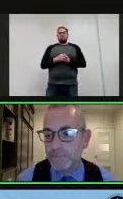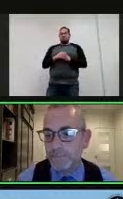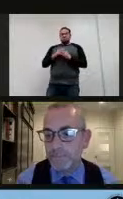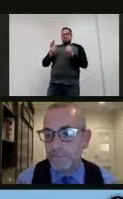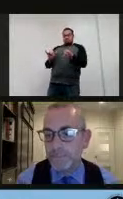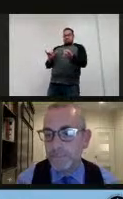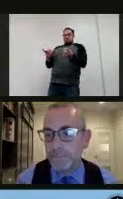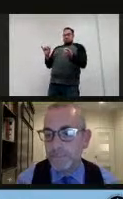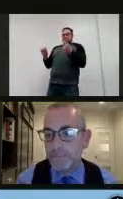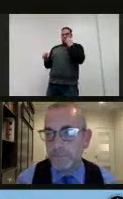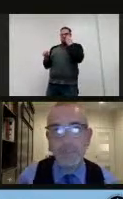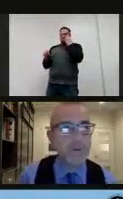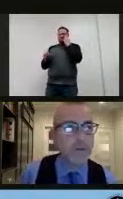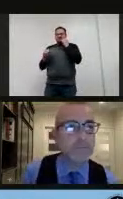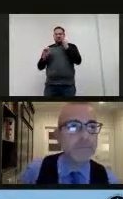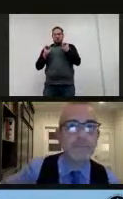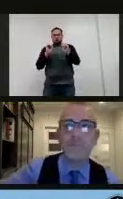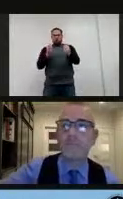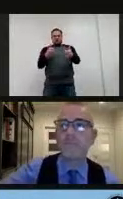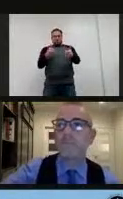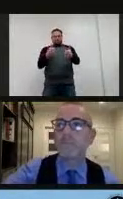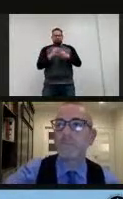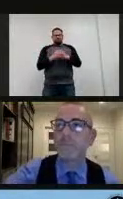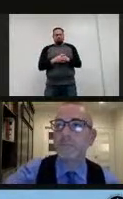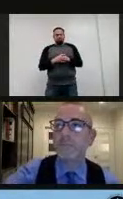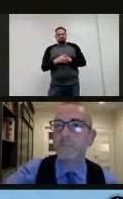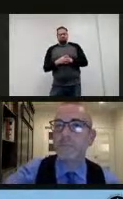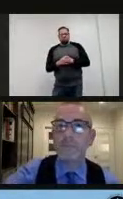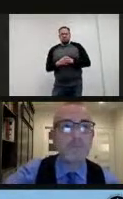Yeah, let's go for it. Okay.